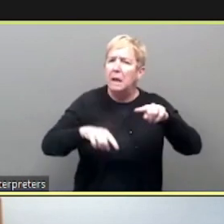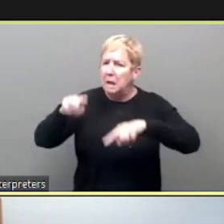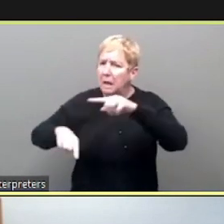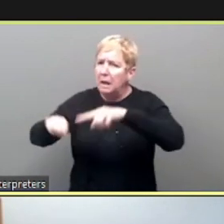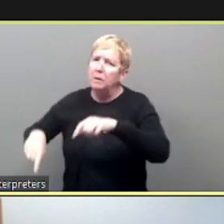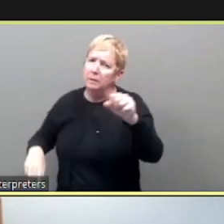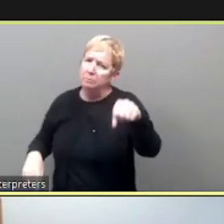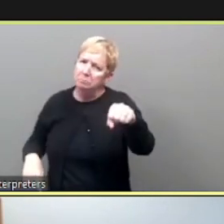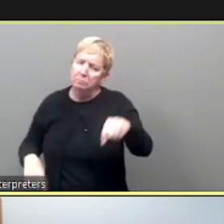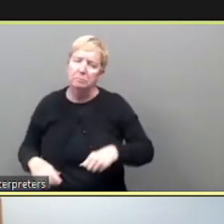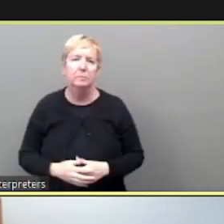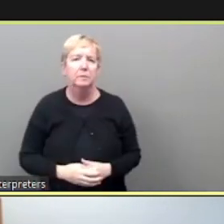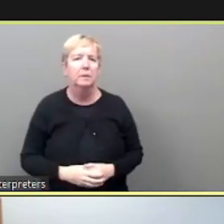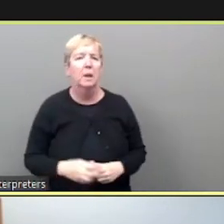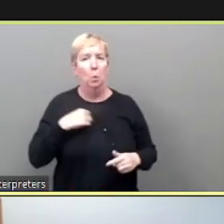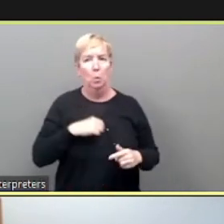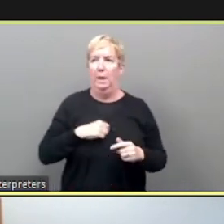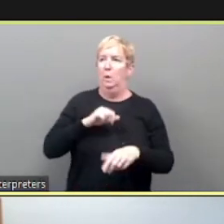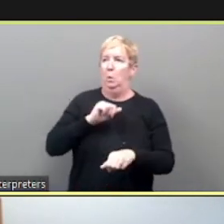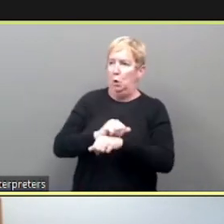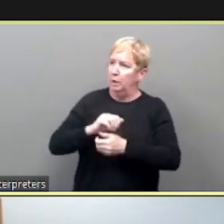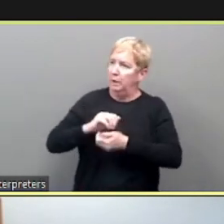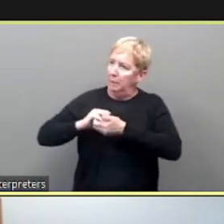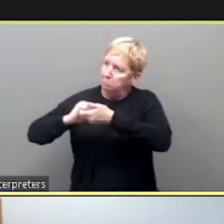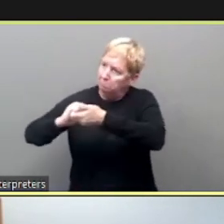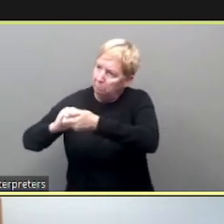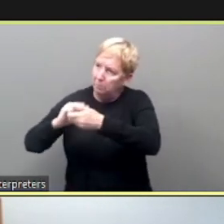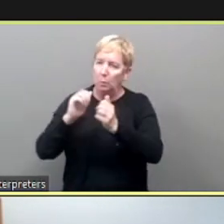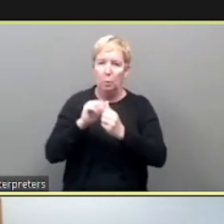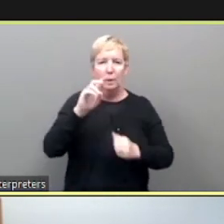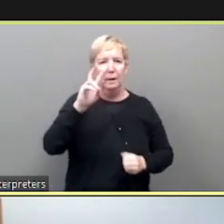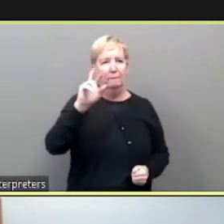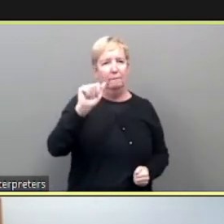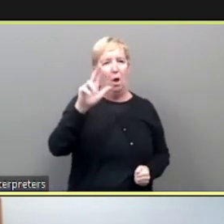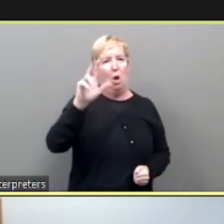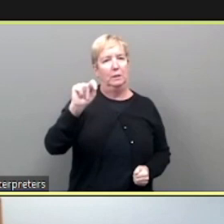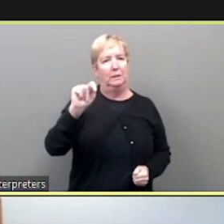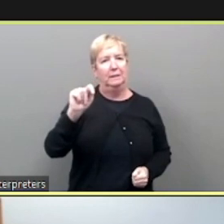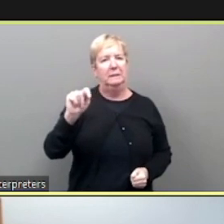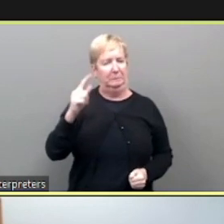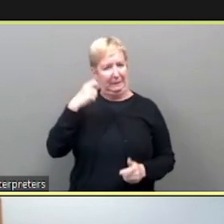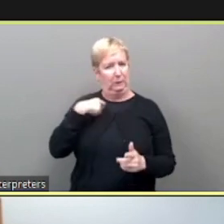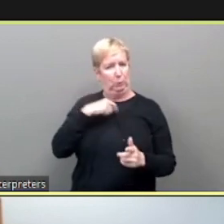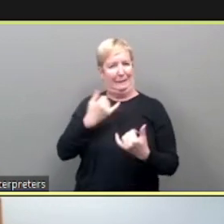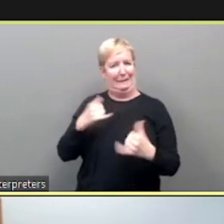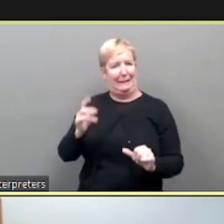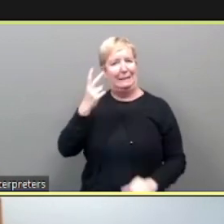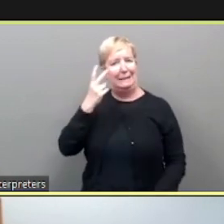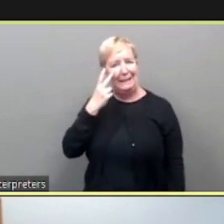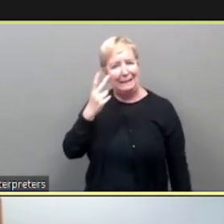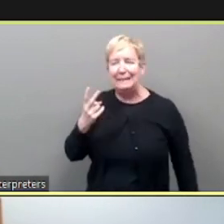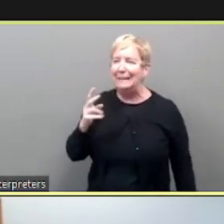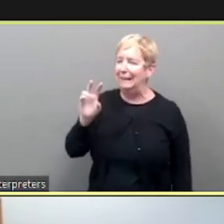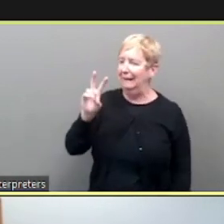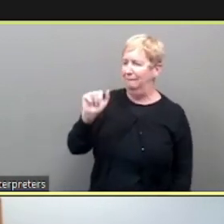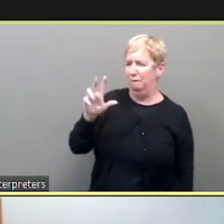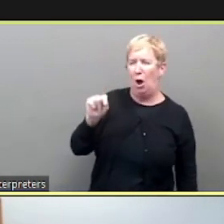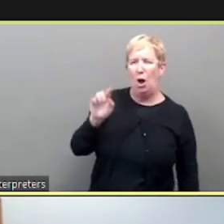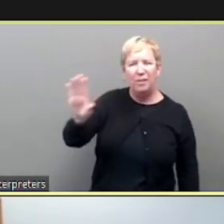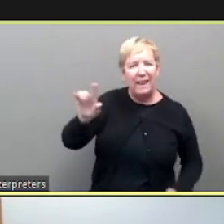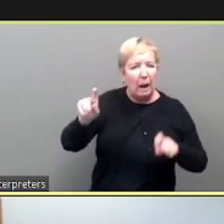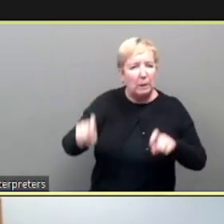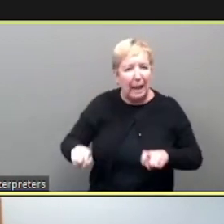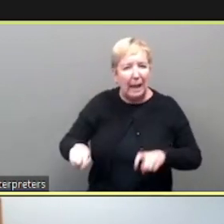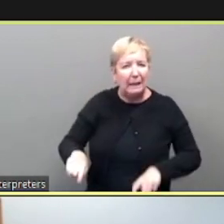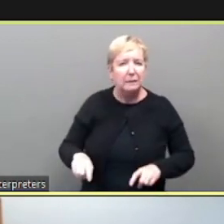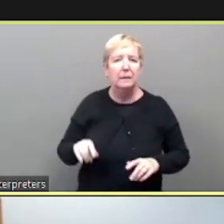and we're working together with Vault, because we still see that Vault testing turnaround time is